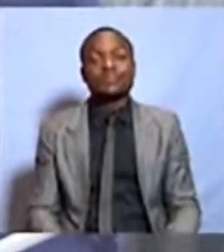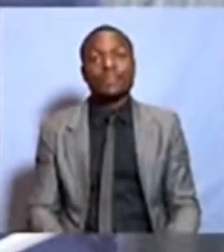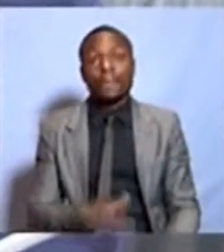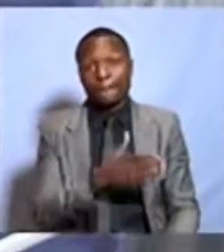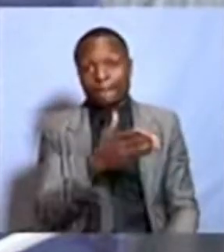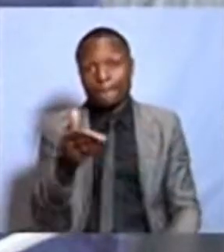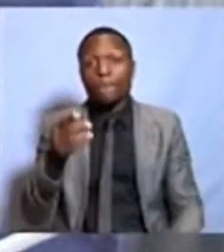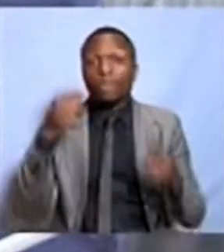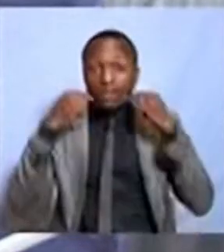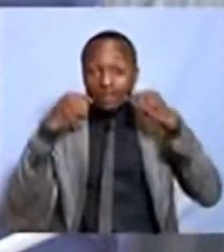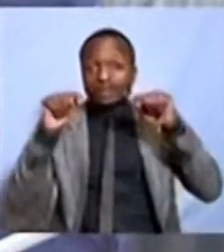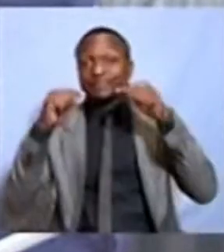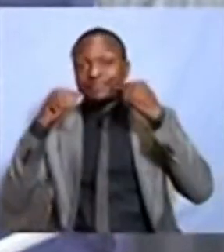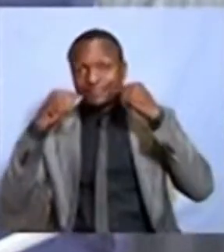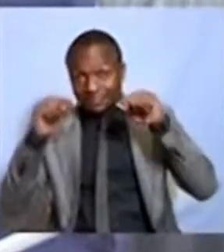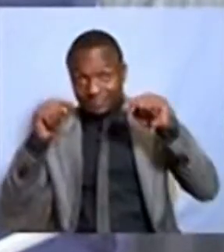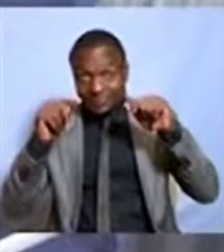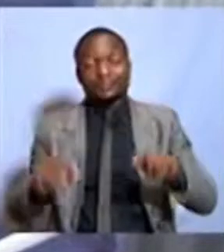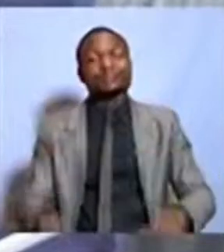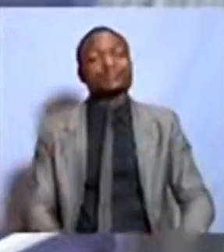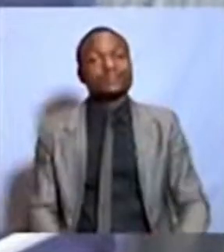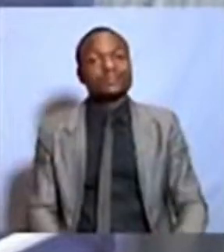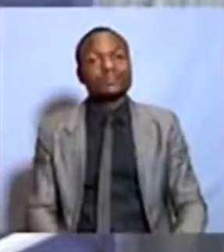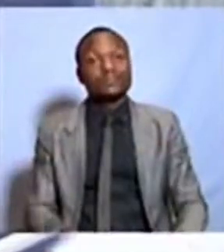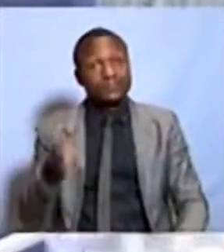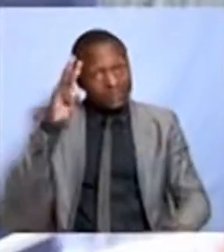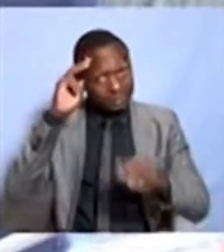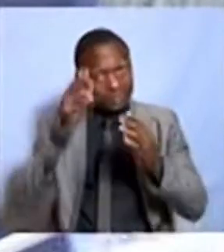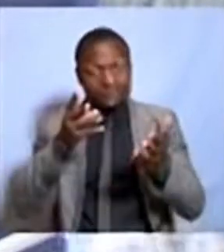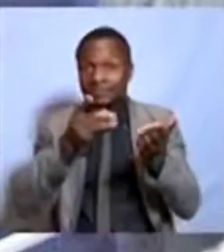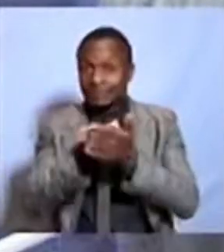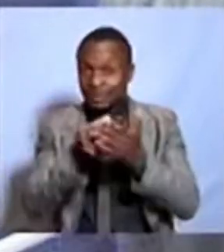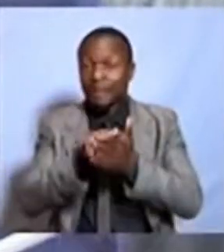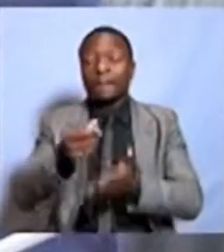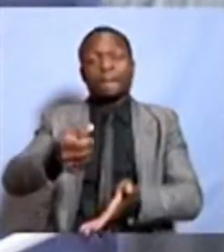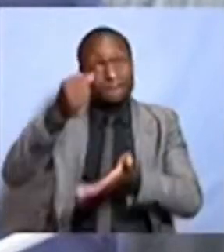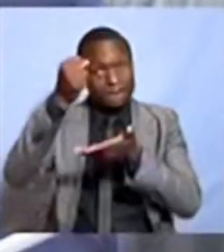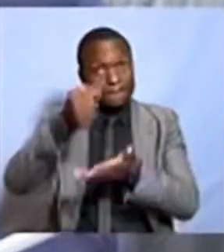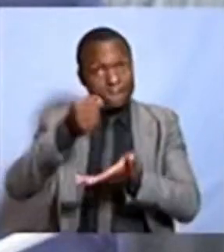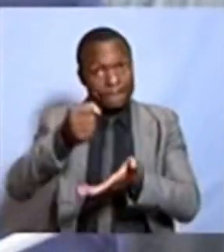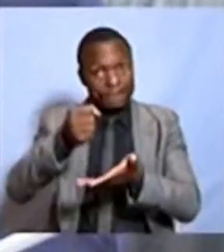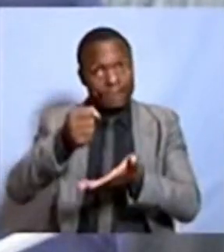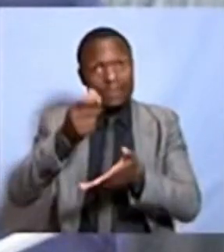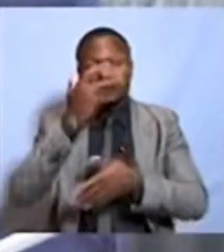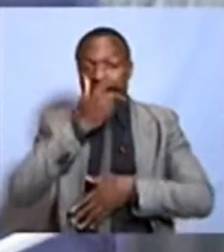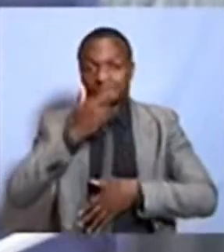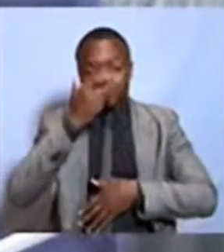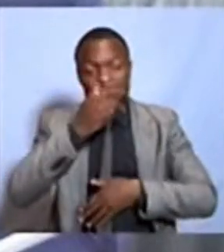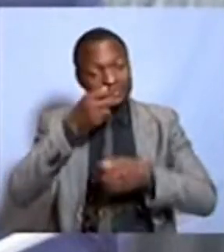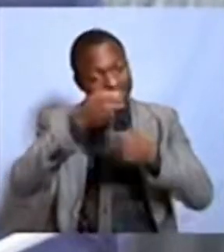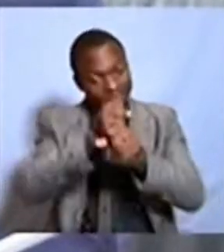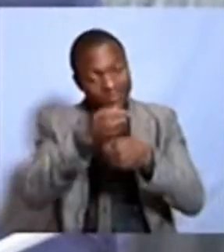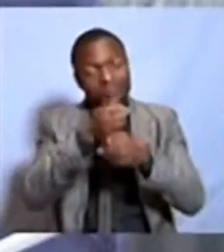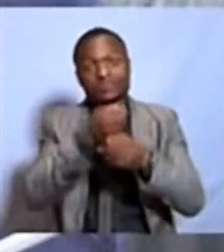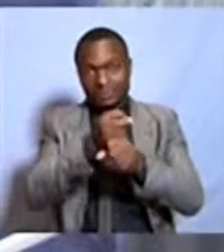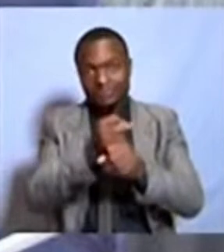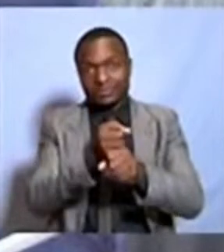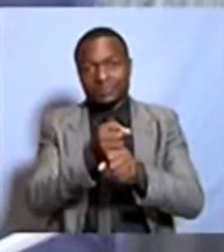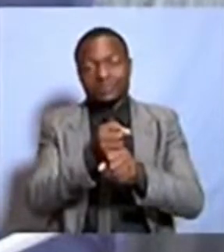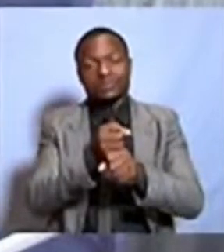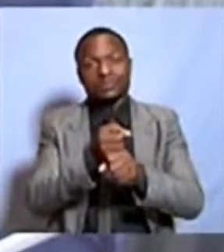has been pronouncements in the Minister of Finance budget speech to create or to set